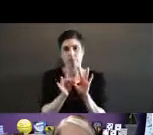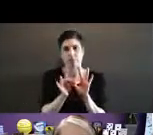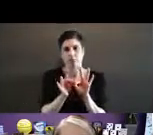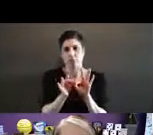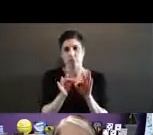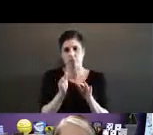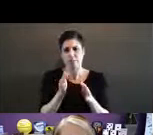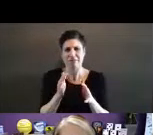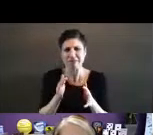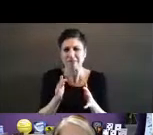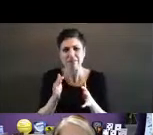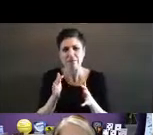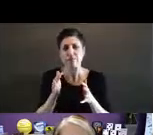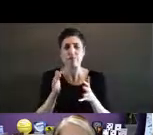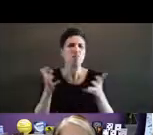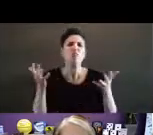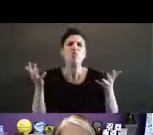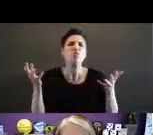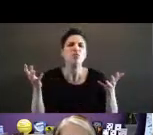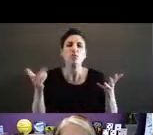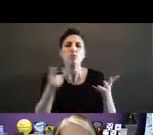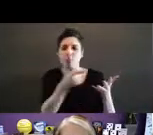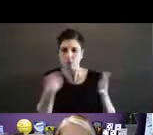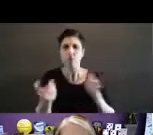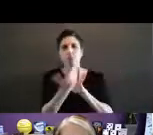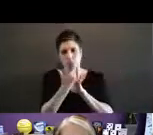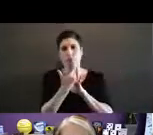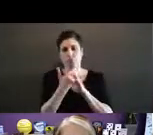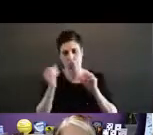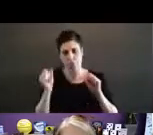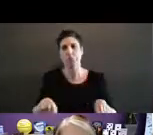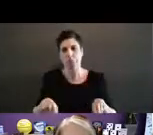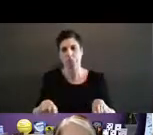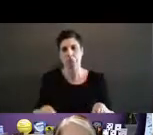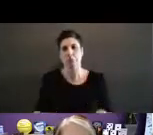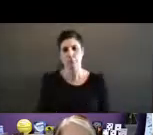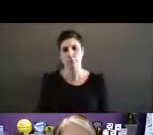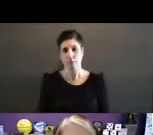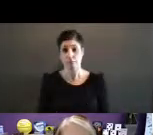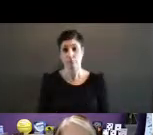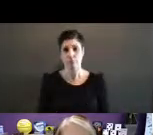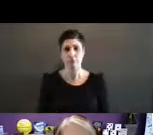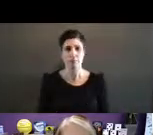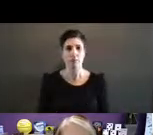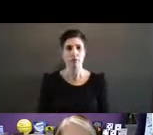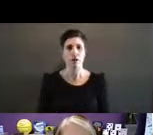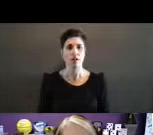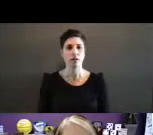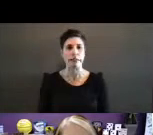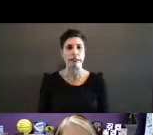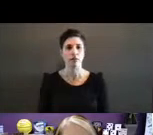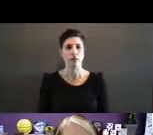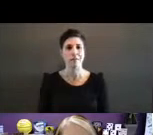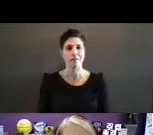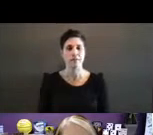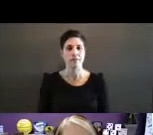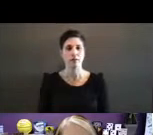can't, if something's not working properly, please let us know.